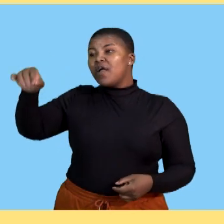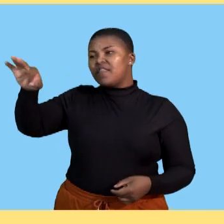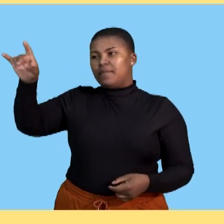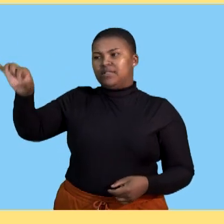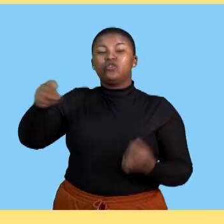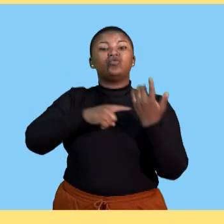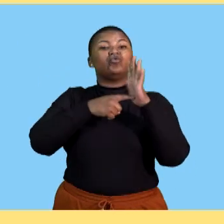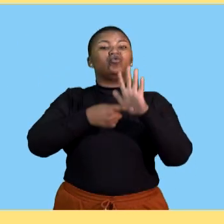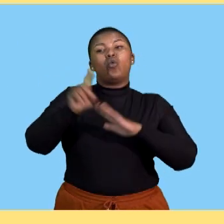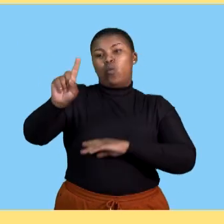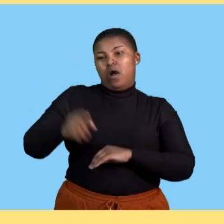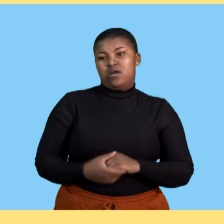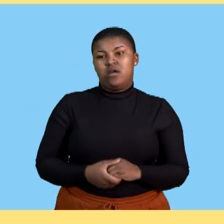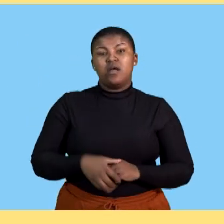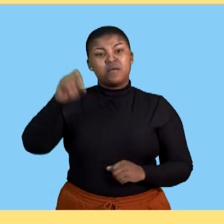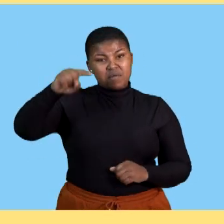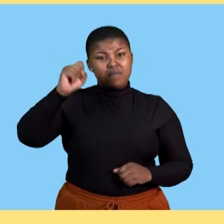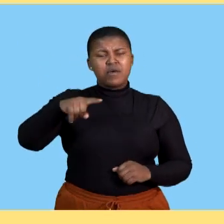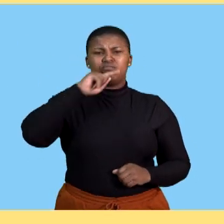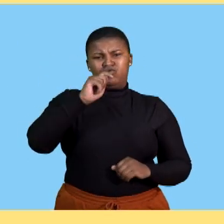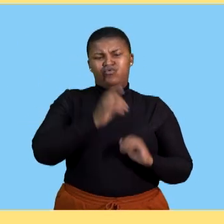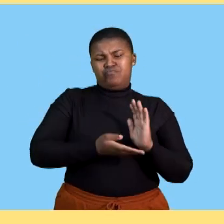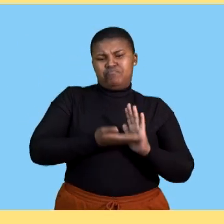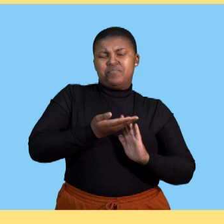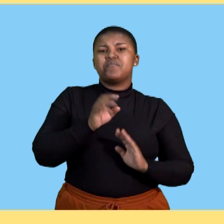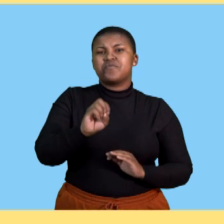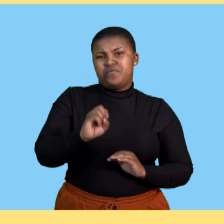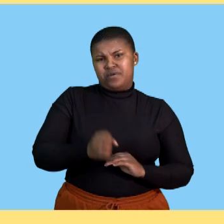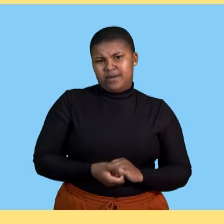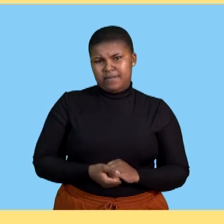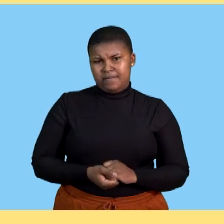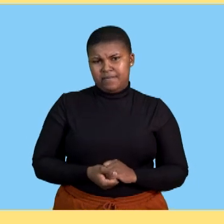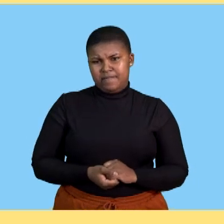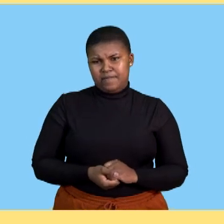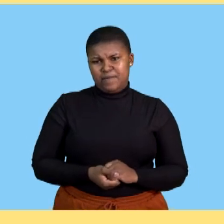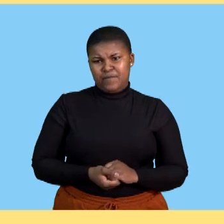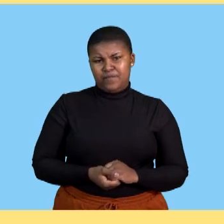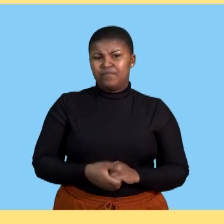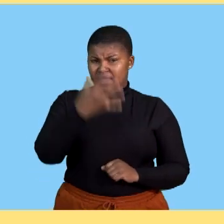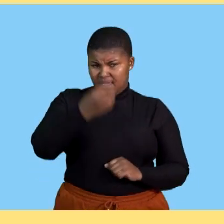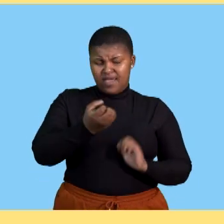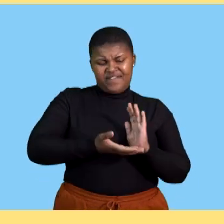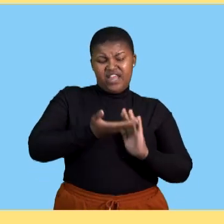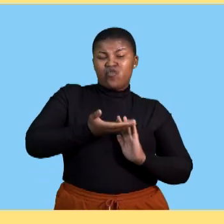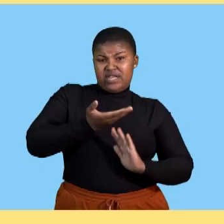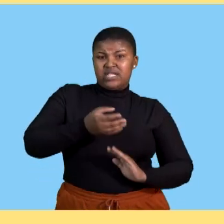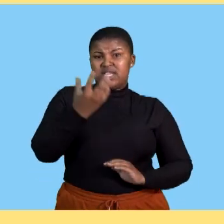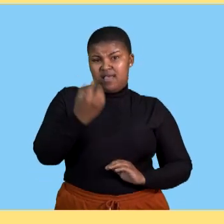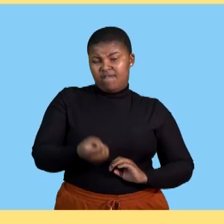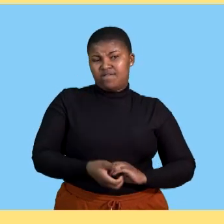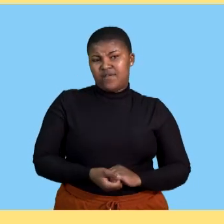44.3%. It shows that there is an increase. There is